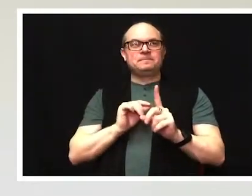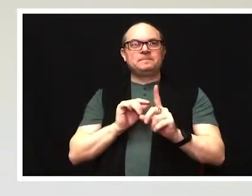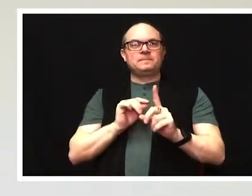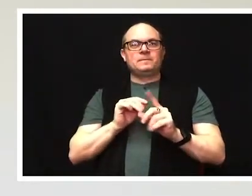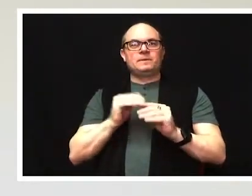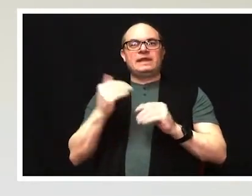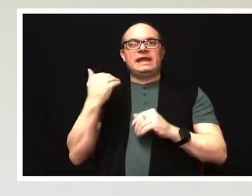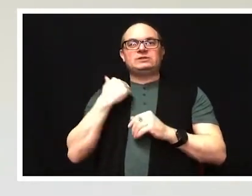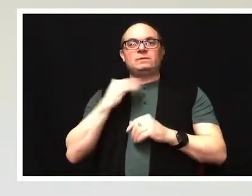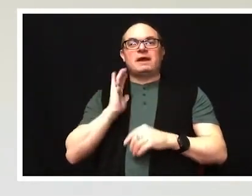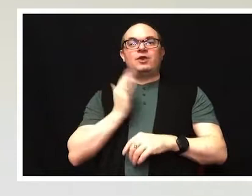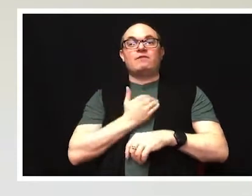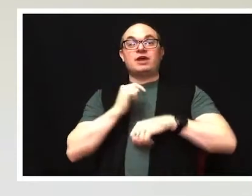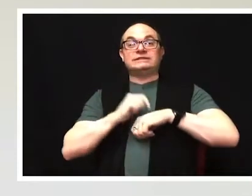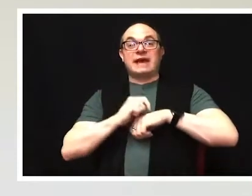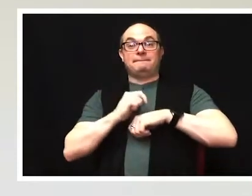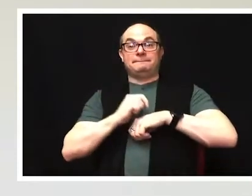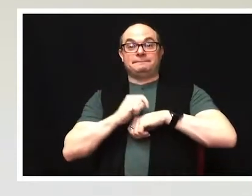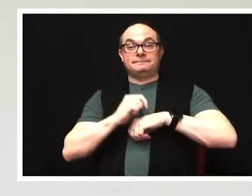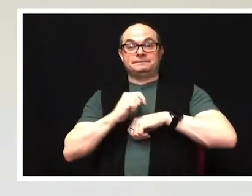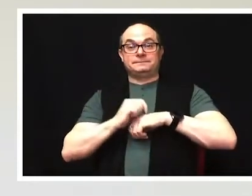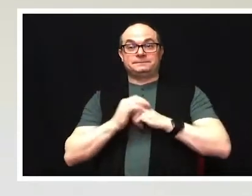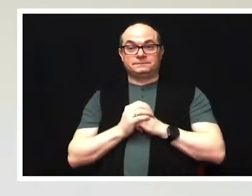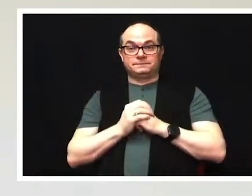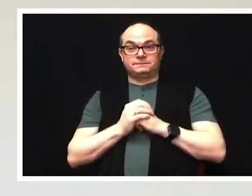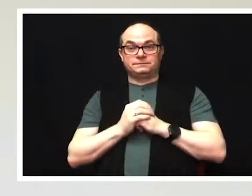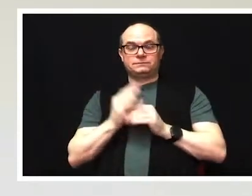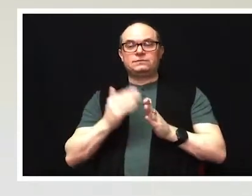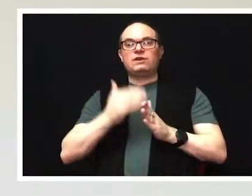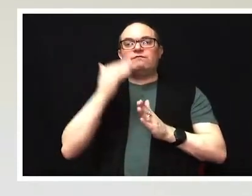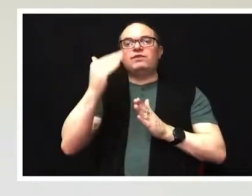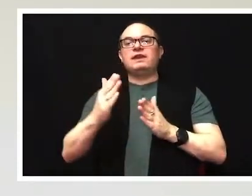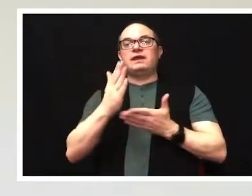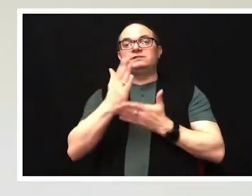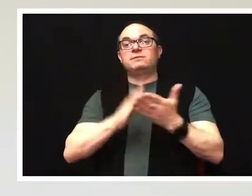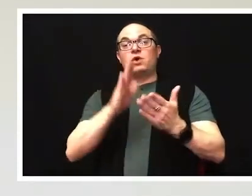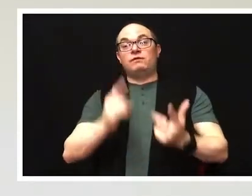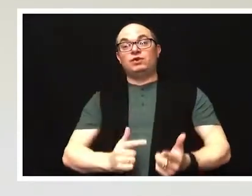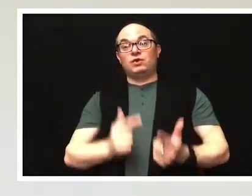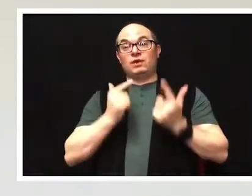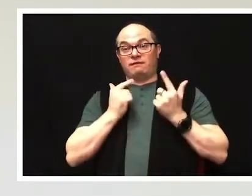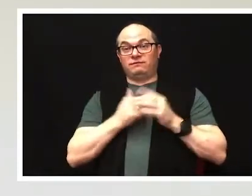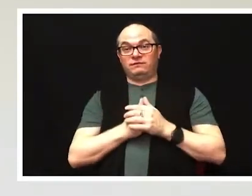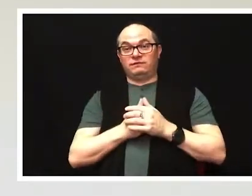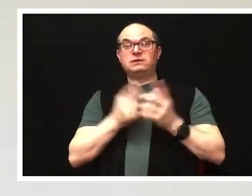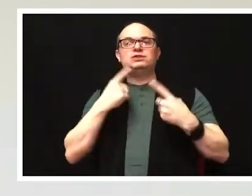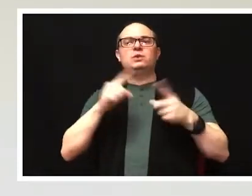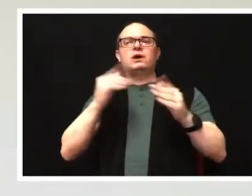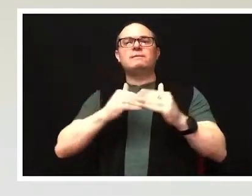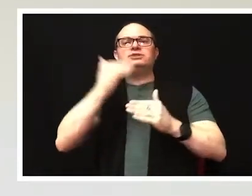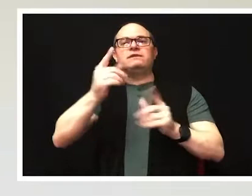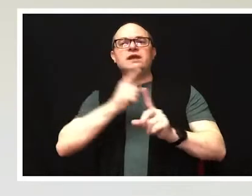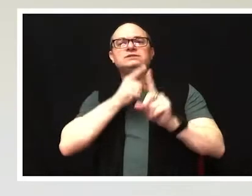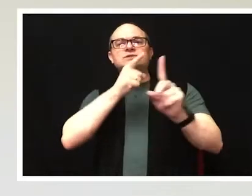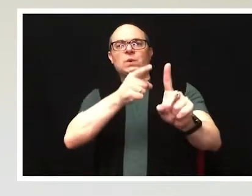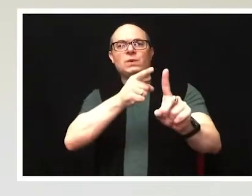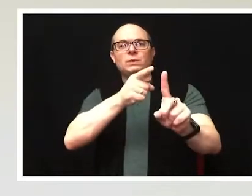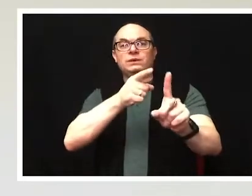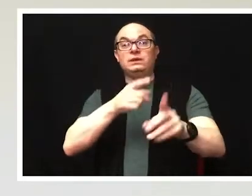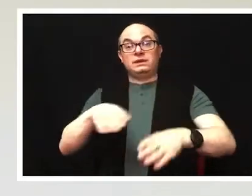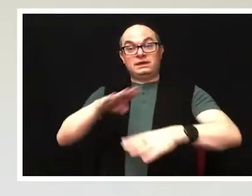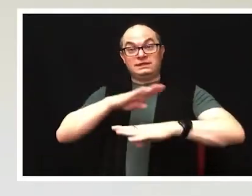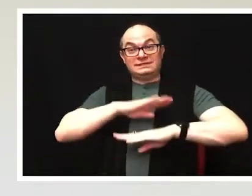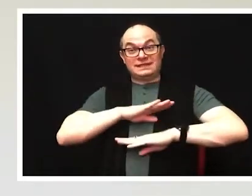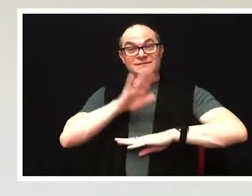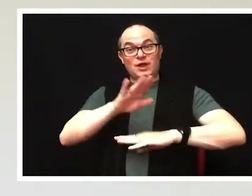and it's a reminder about time. To reach the next phase in your life, to accomplish the next goal, or to fulfill